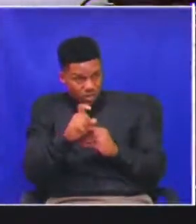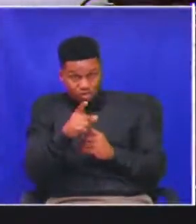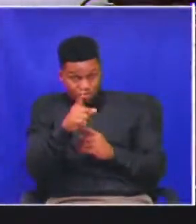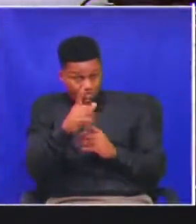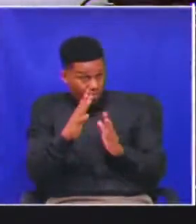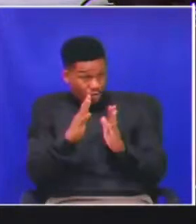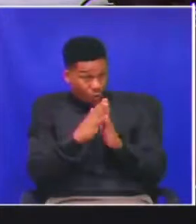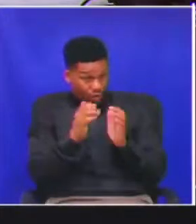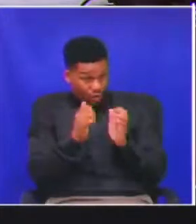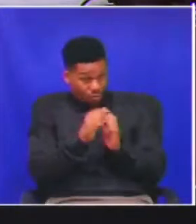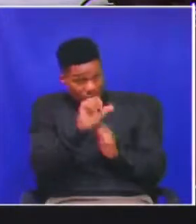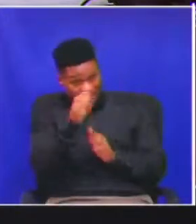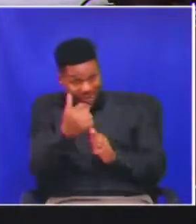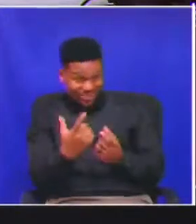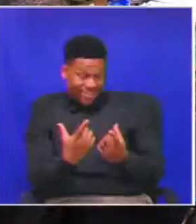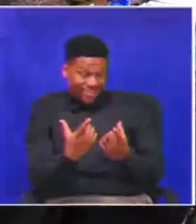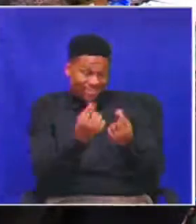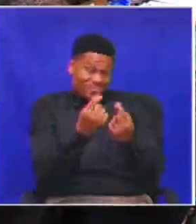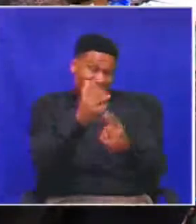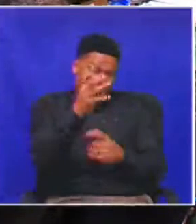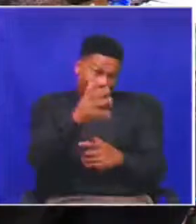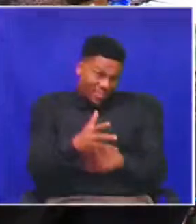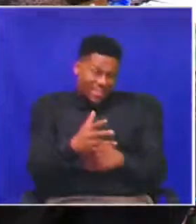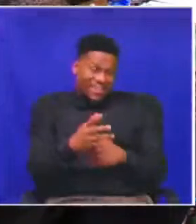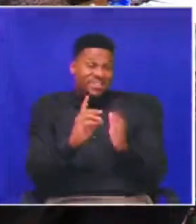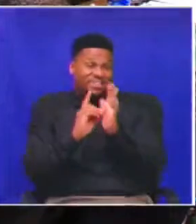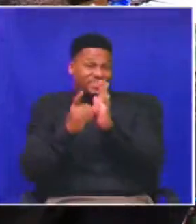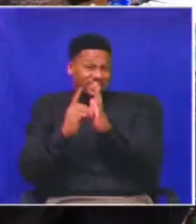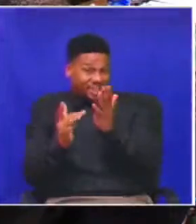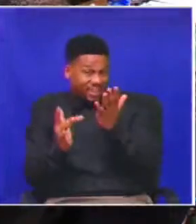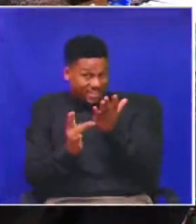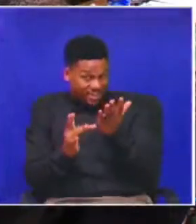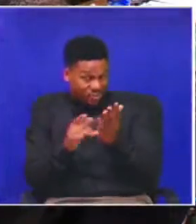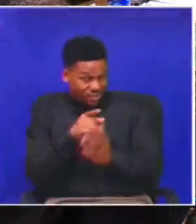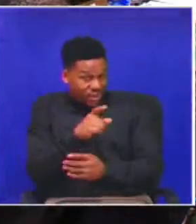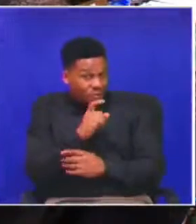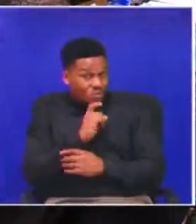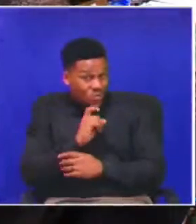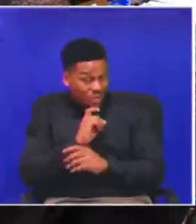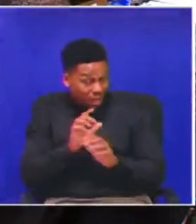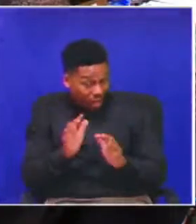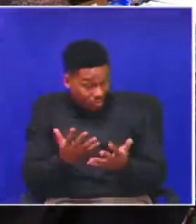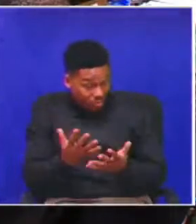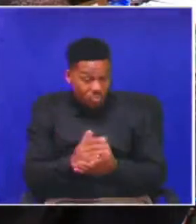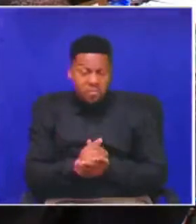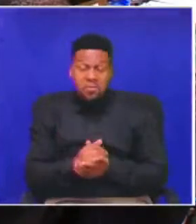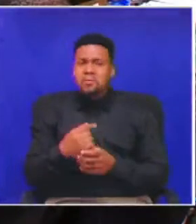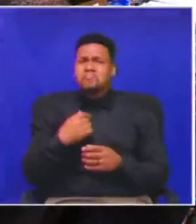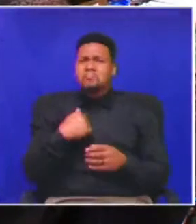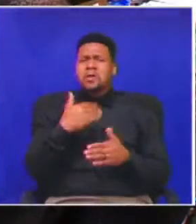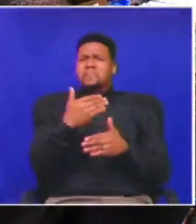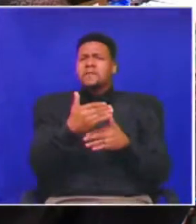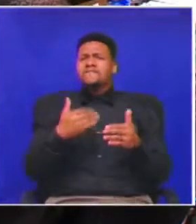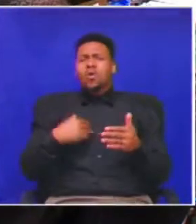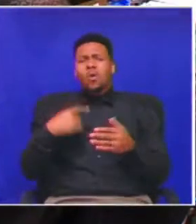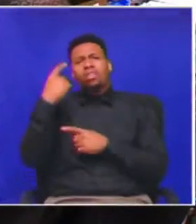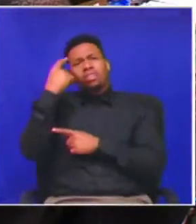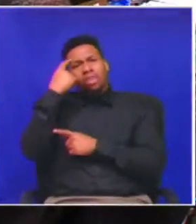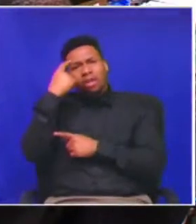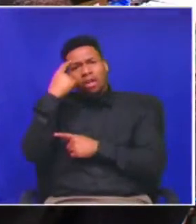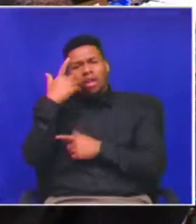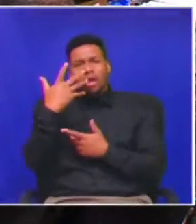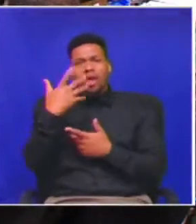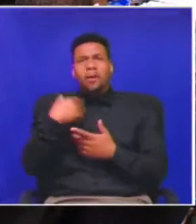on digital technologies and how such must be used. Initially, I thought it was the case of born